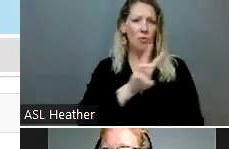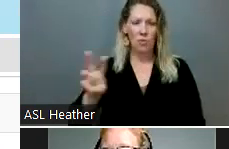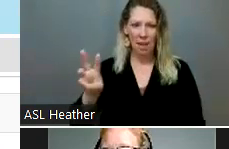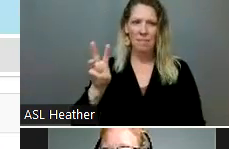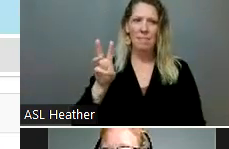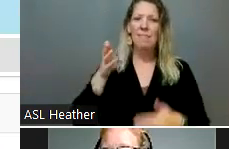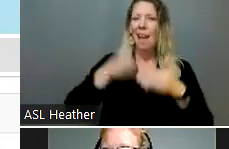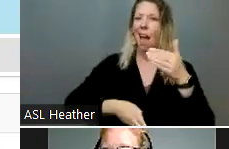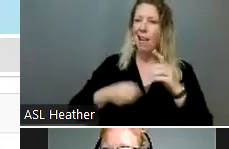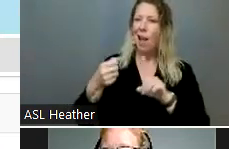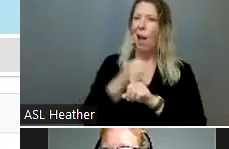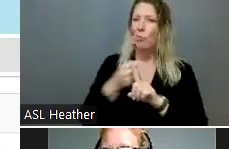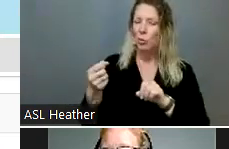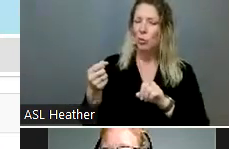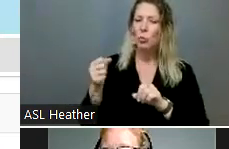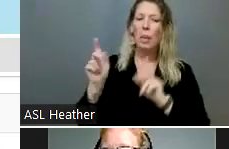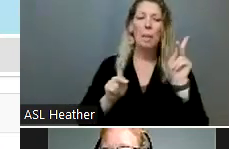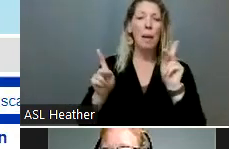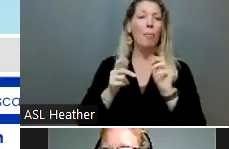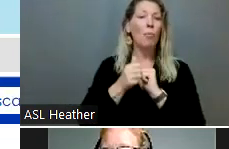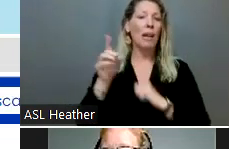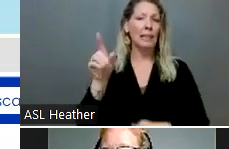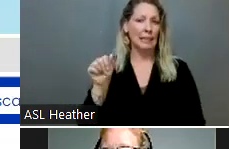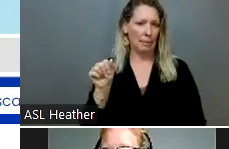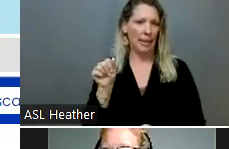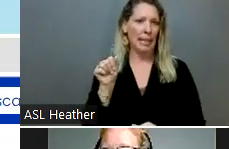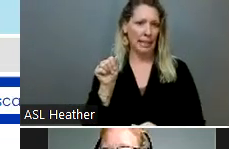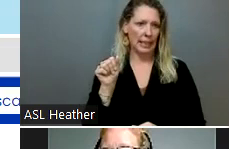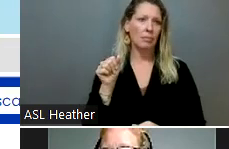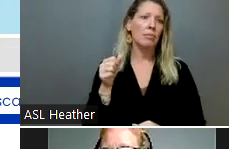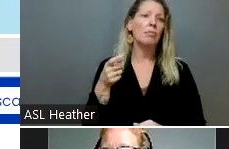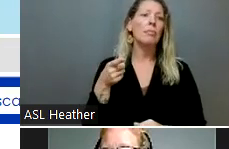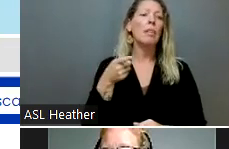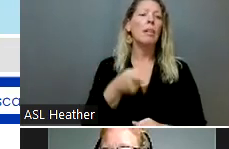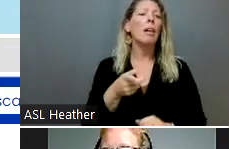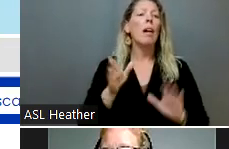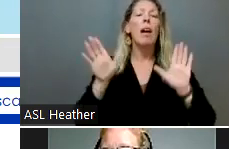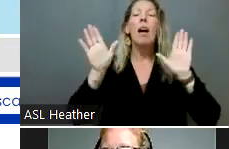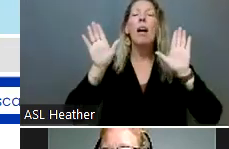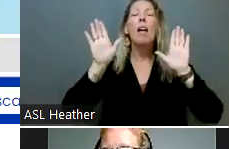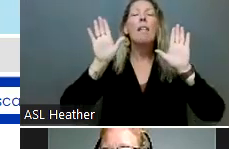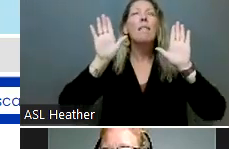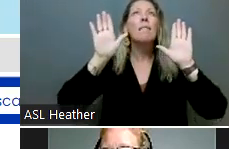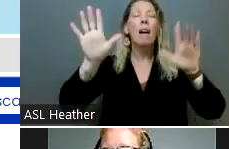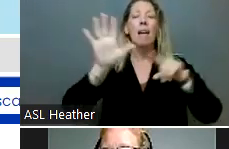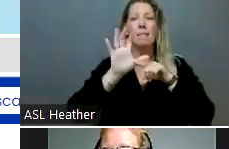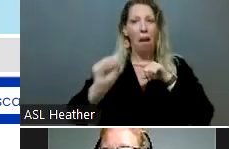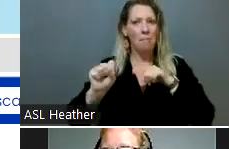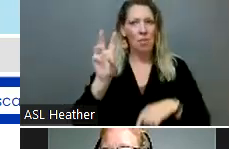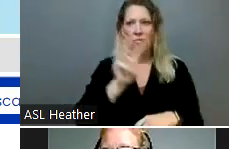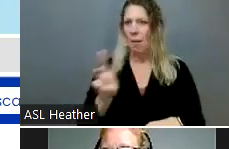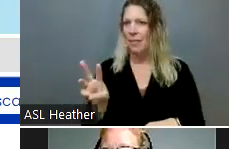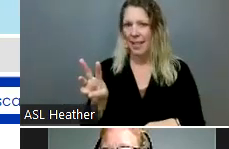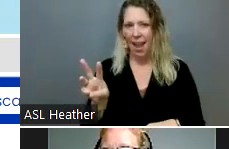with Disabilities. And I'm going to just go there really quick. It is a phenomenal website that I would